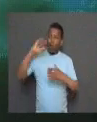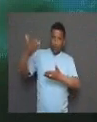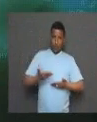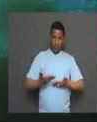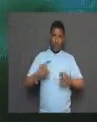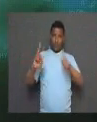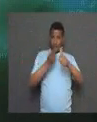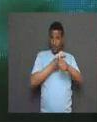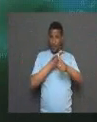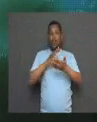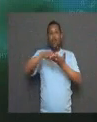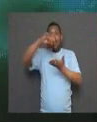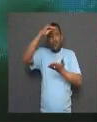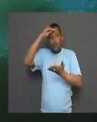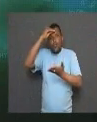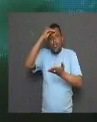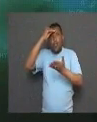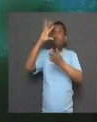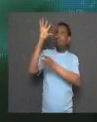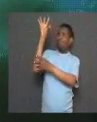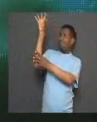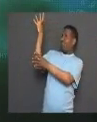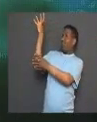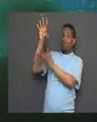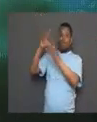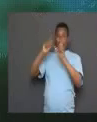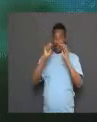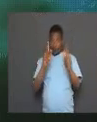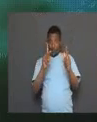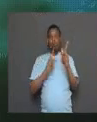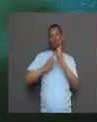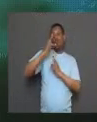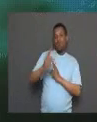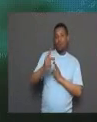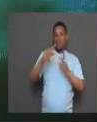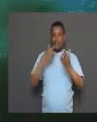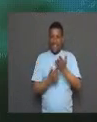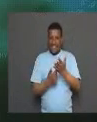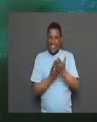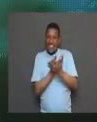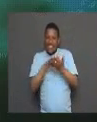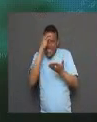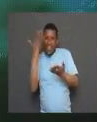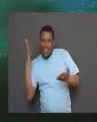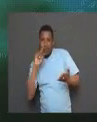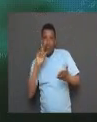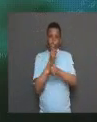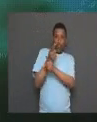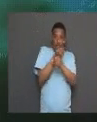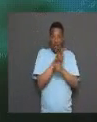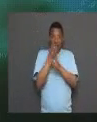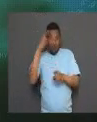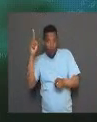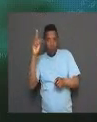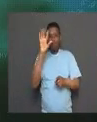Welcome to the first educational satellite television program in the subject of geography for grade